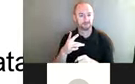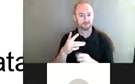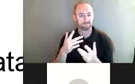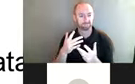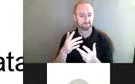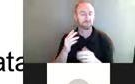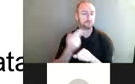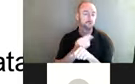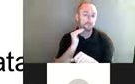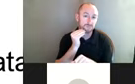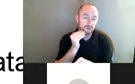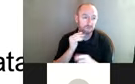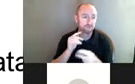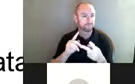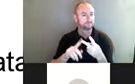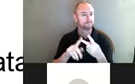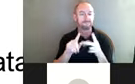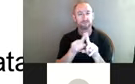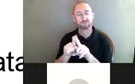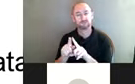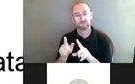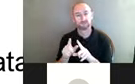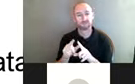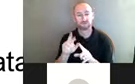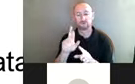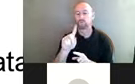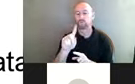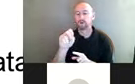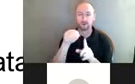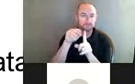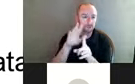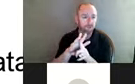use tobacco. There's also radon exposure.